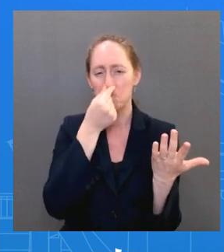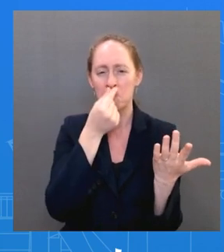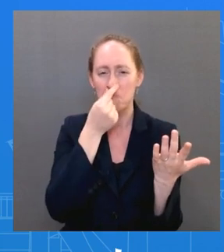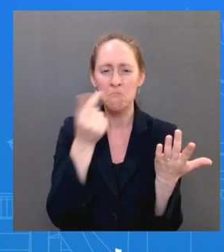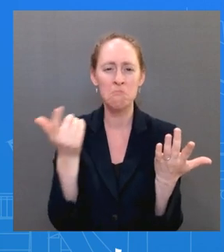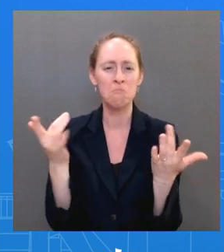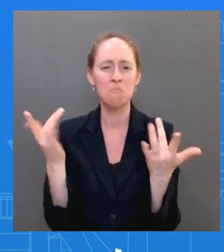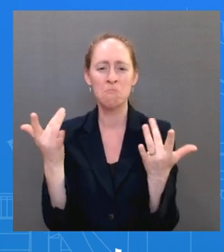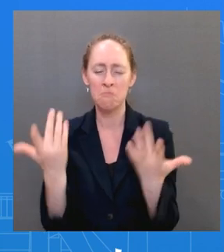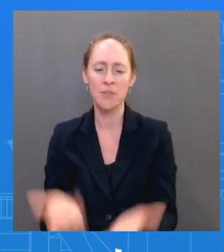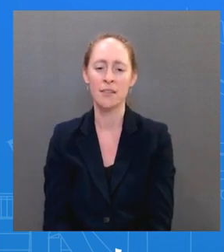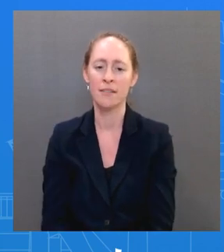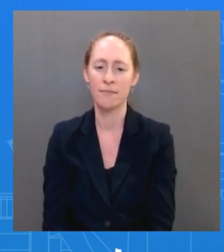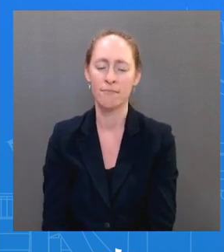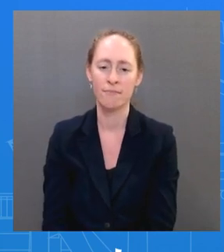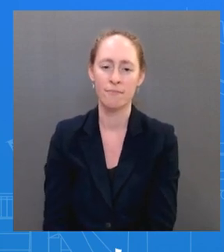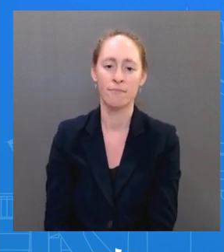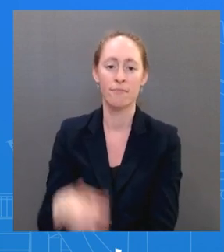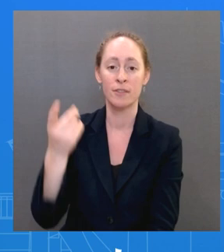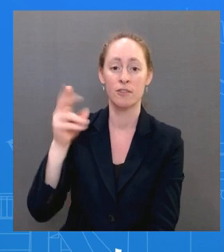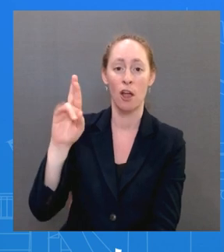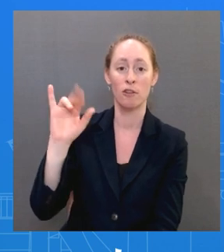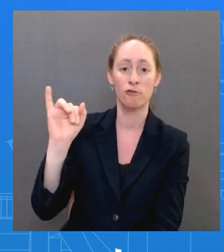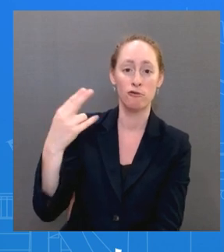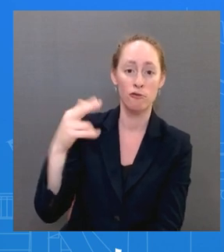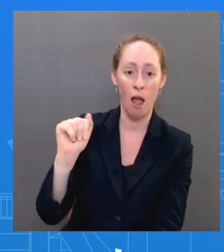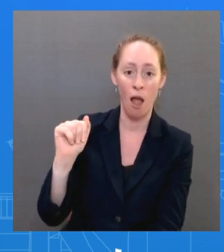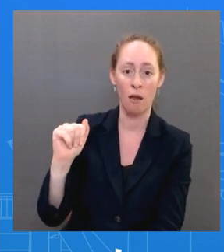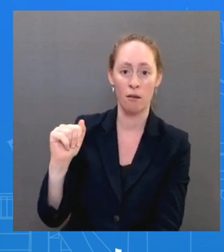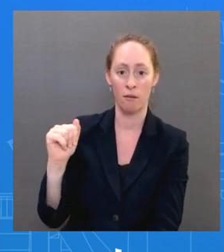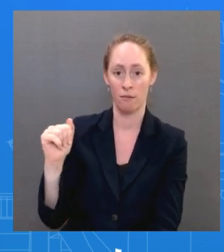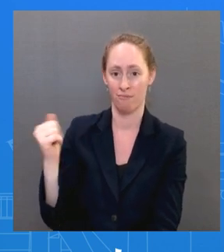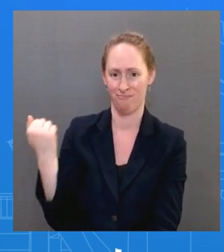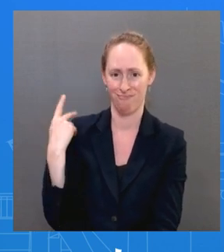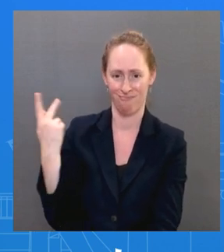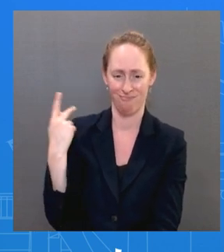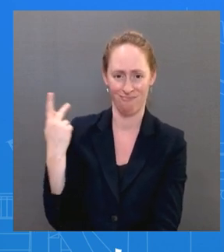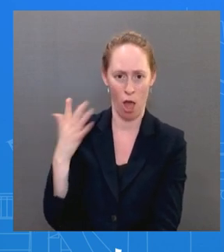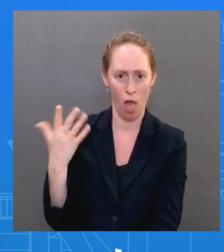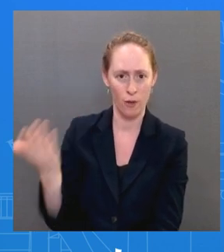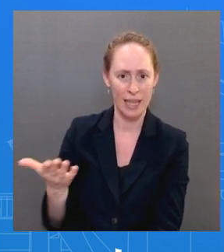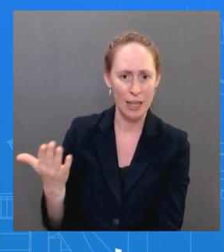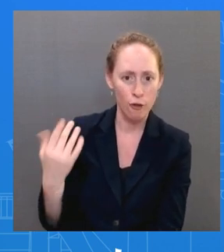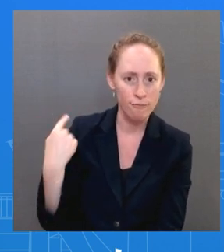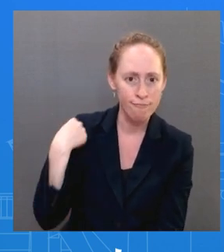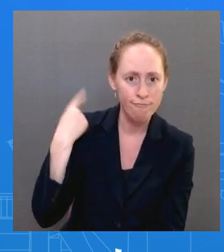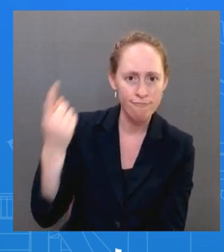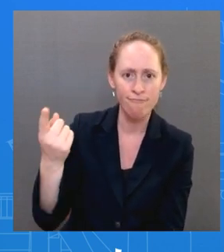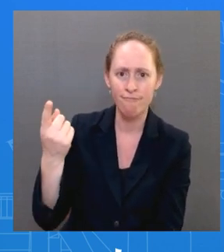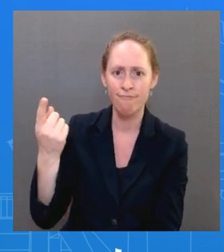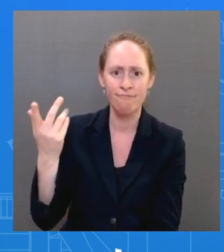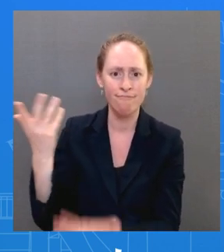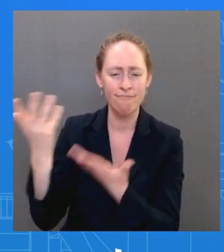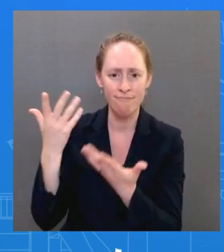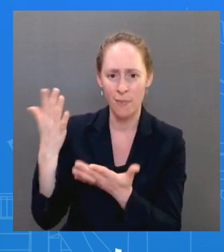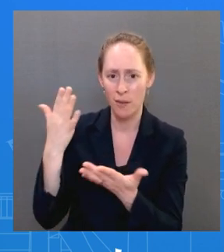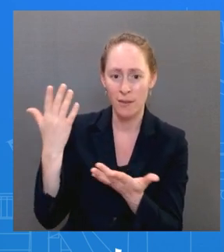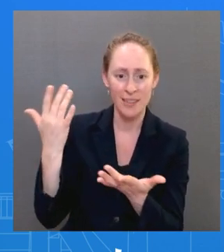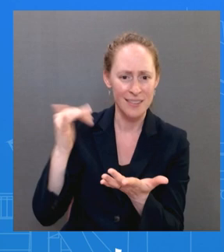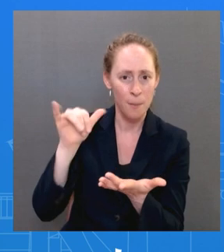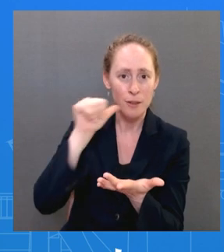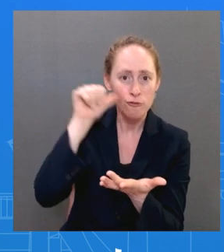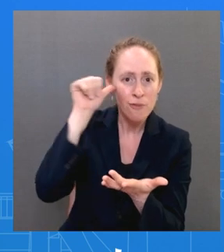hour fielding questions. We're here today answering questions. We are going to commit to making sure you're hearing